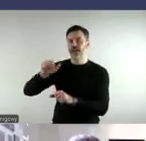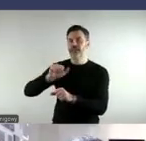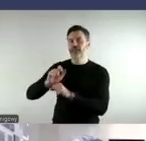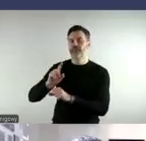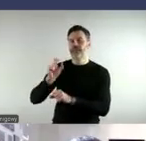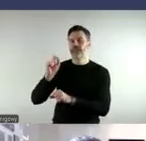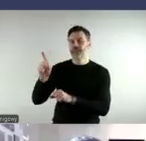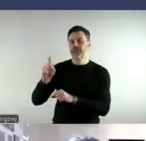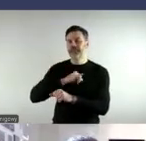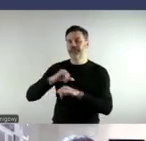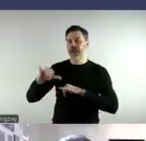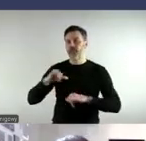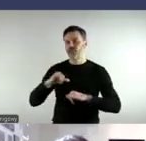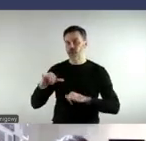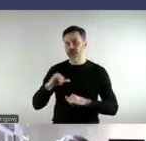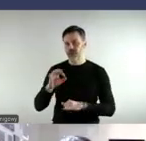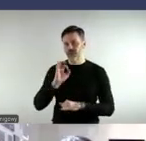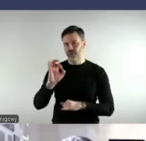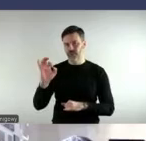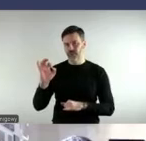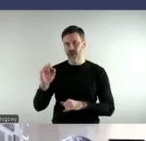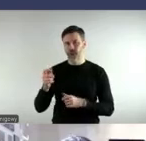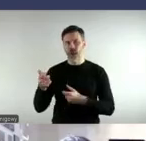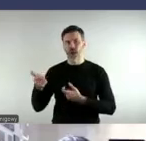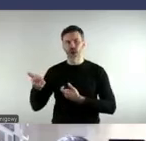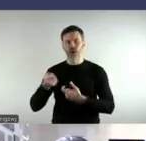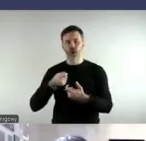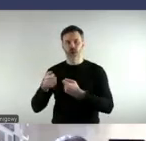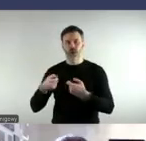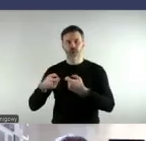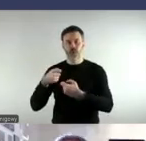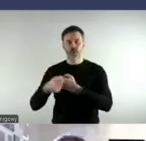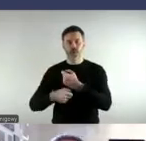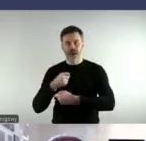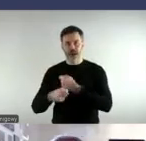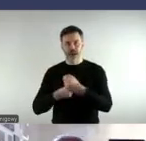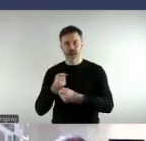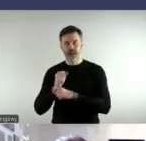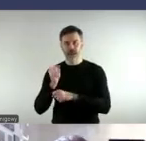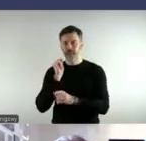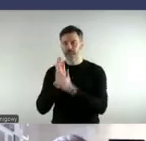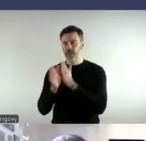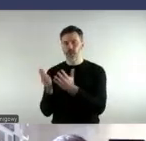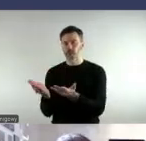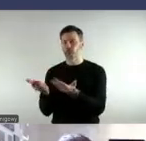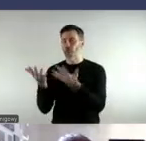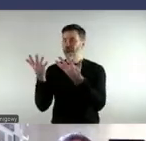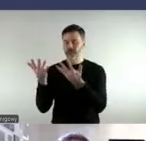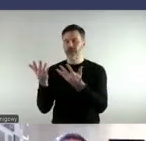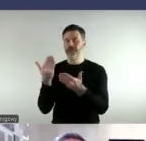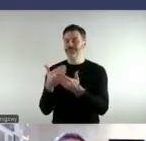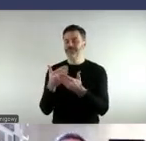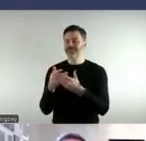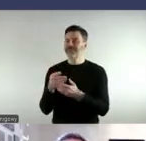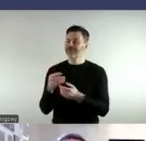not unlike Norway, that most of these services are municipal, and the coordination, I guess, is much easier.